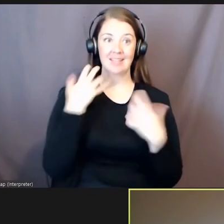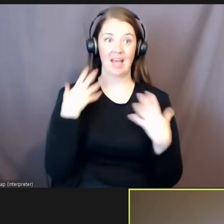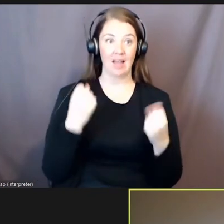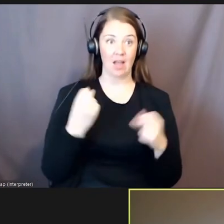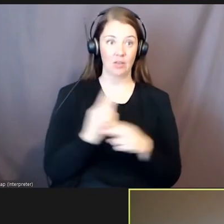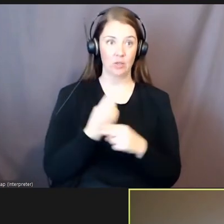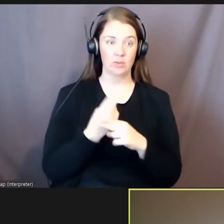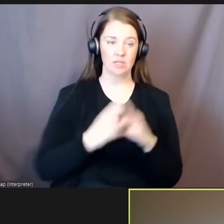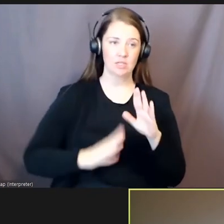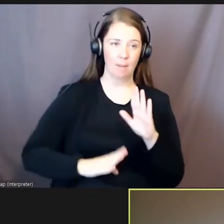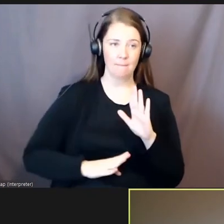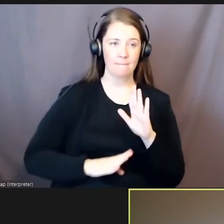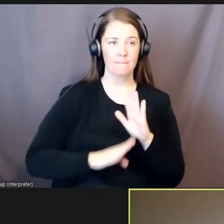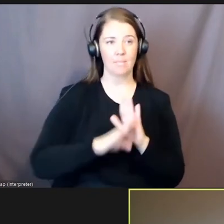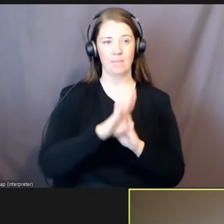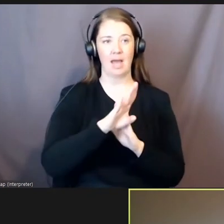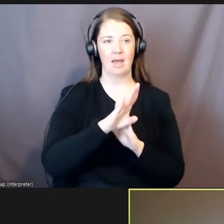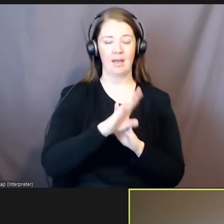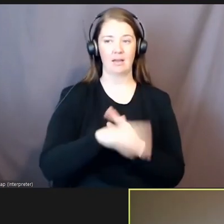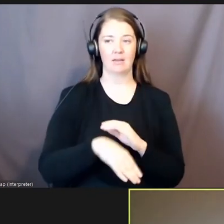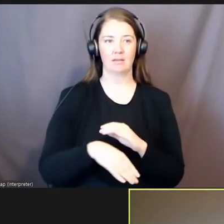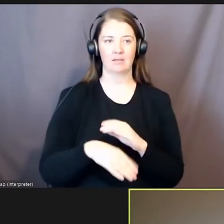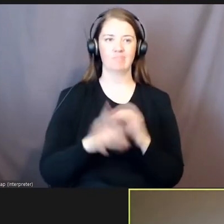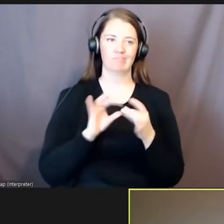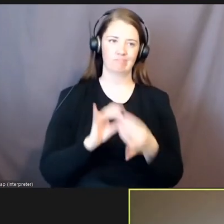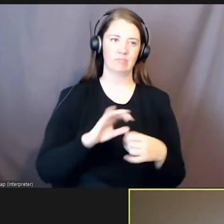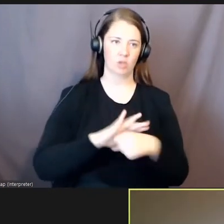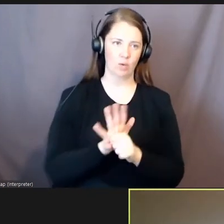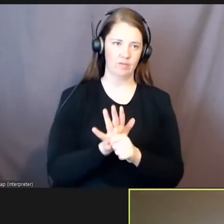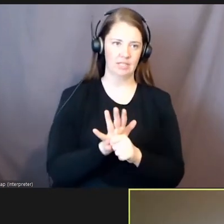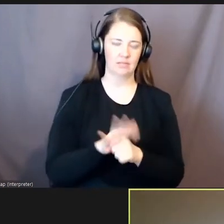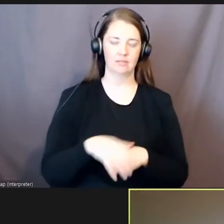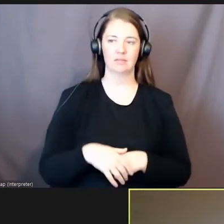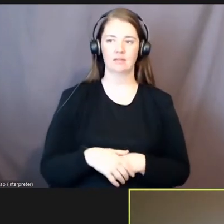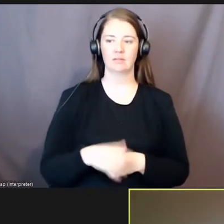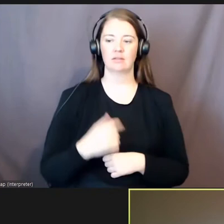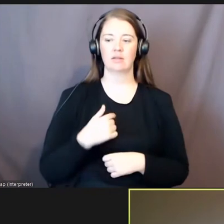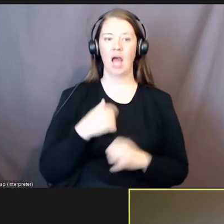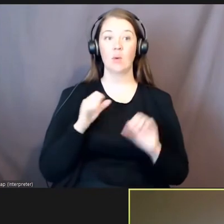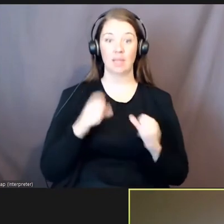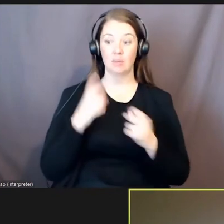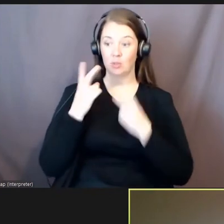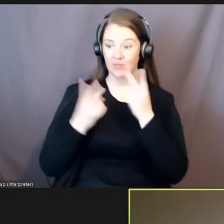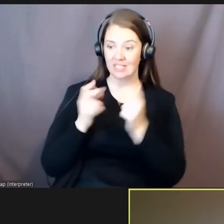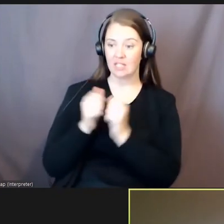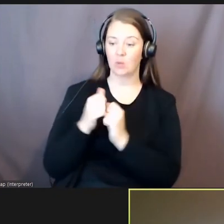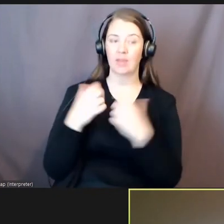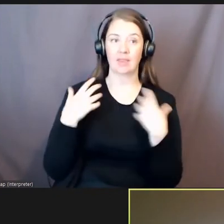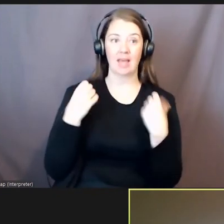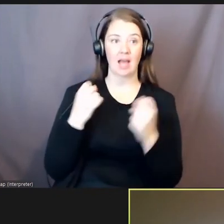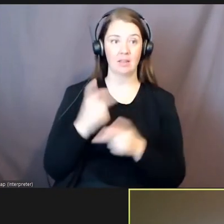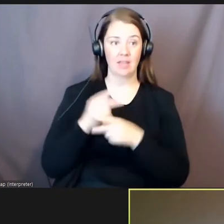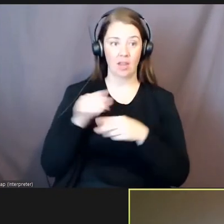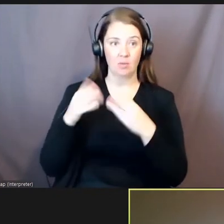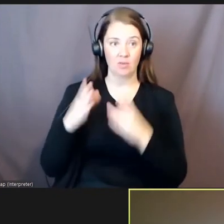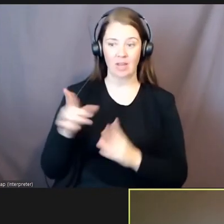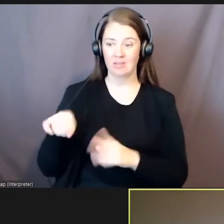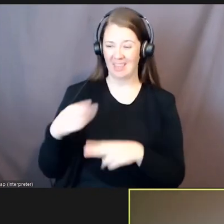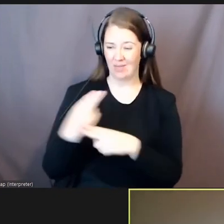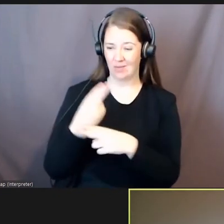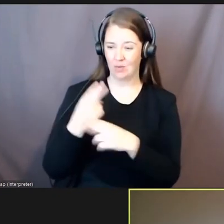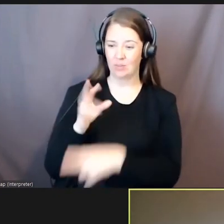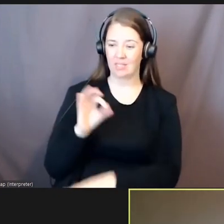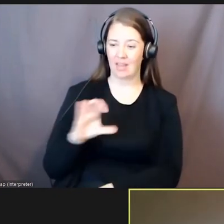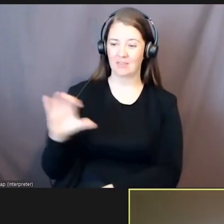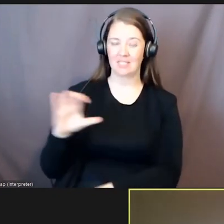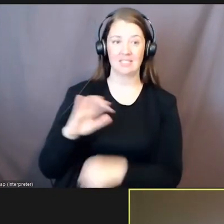usage with COVID-19. I've had a chance to visit with healthcare providers that have used FCC